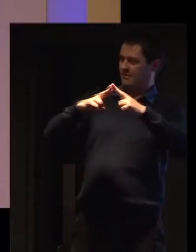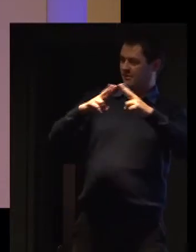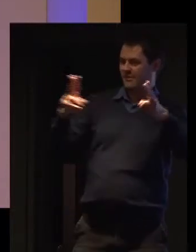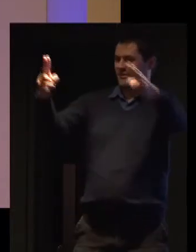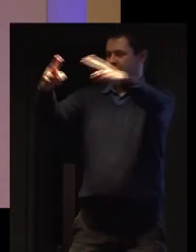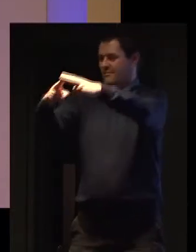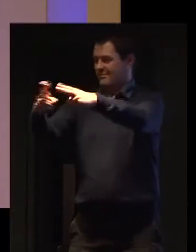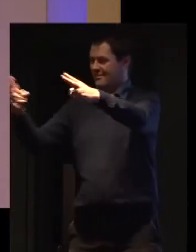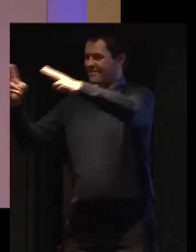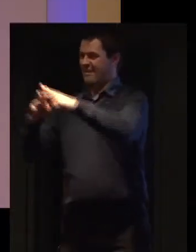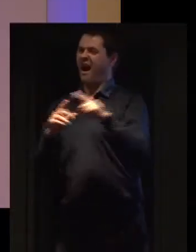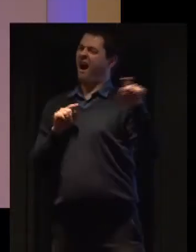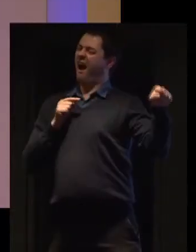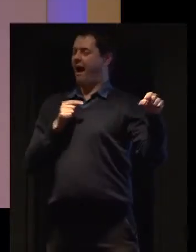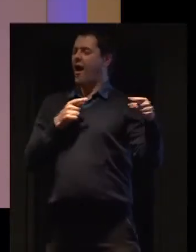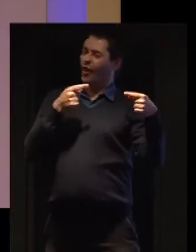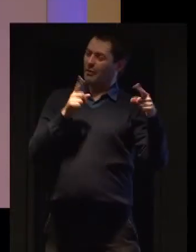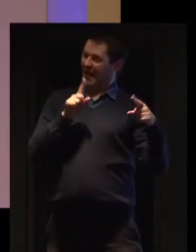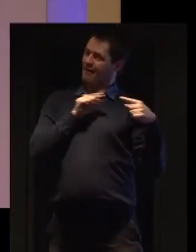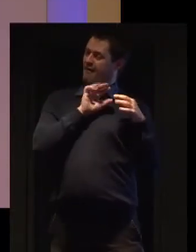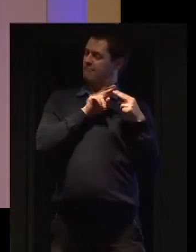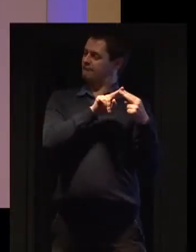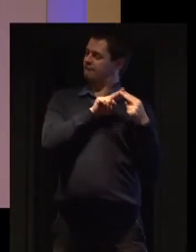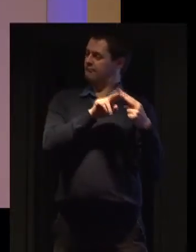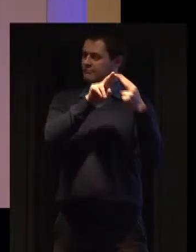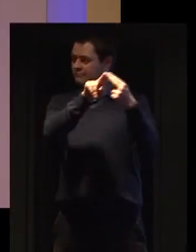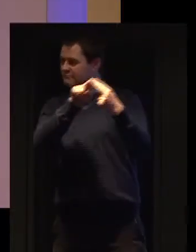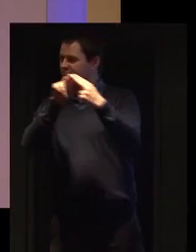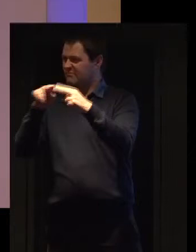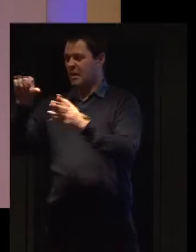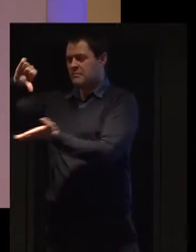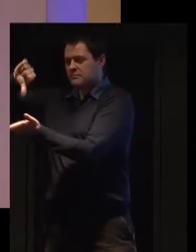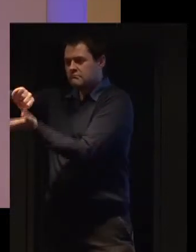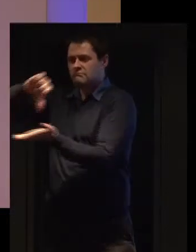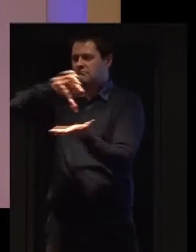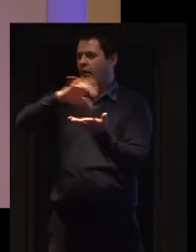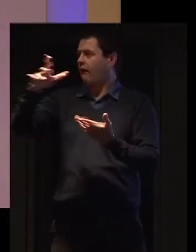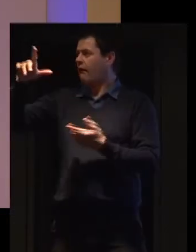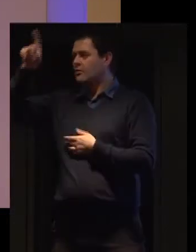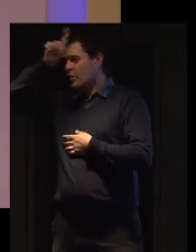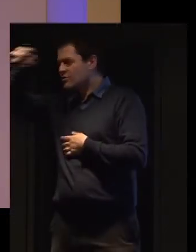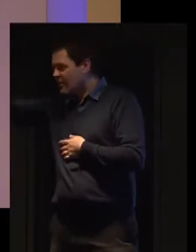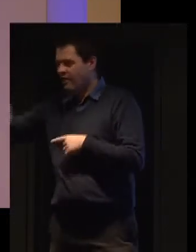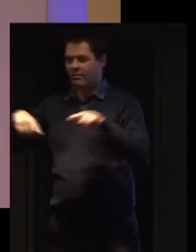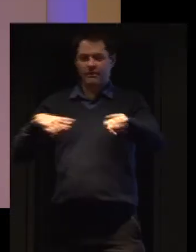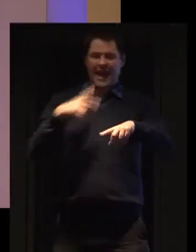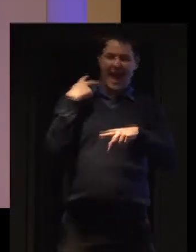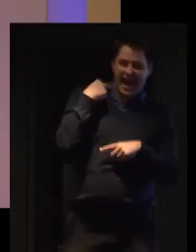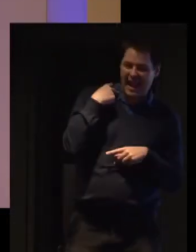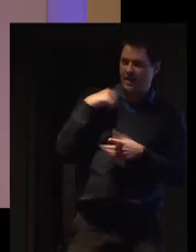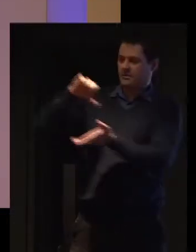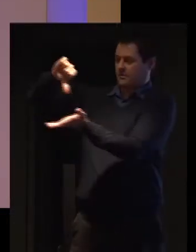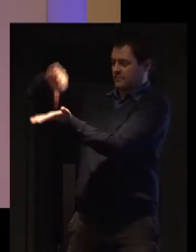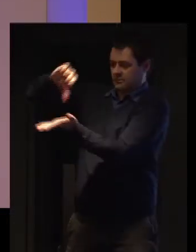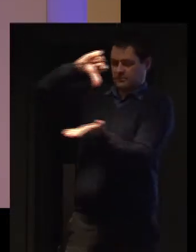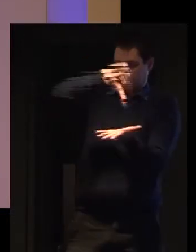this word of spreading the word of total football, total access, which has been mentioned in many of the earlier slides,